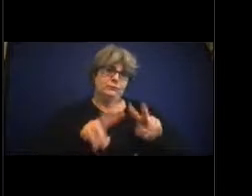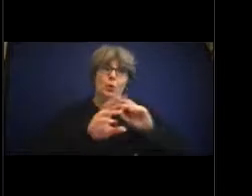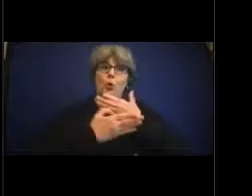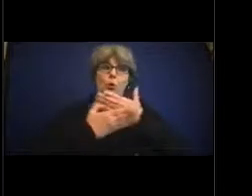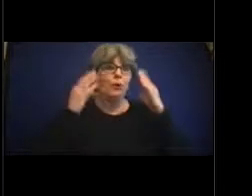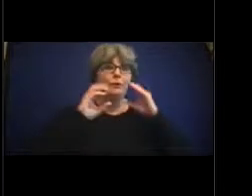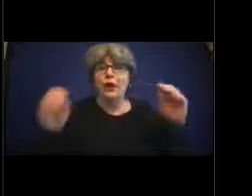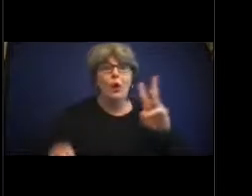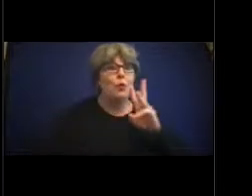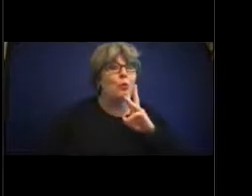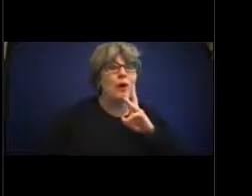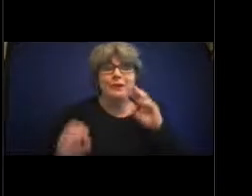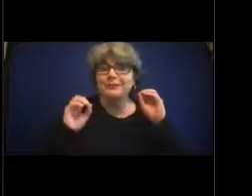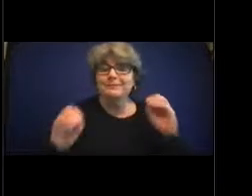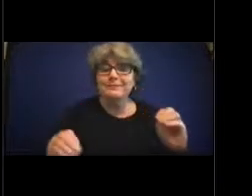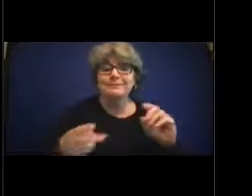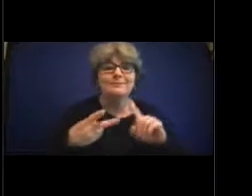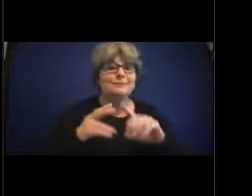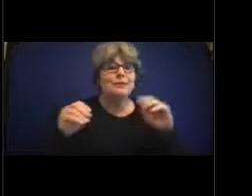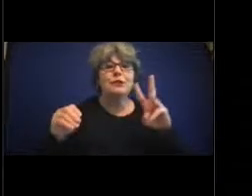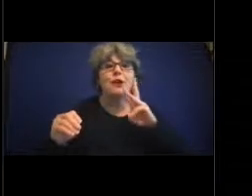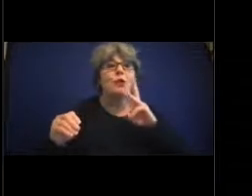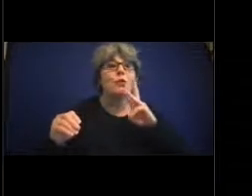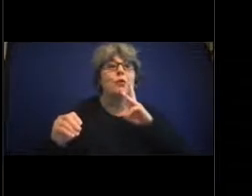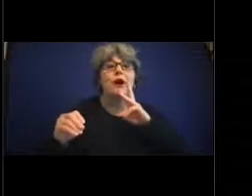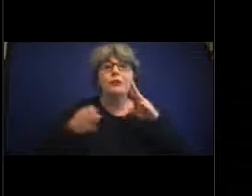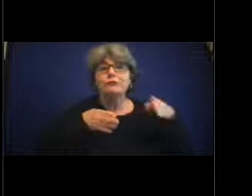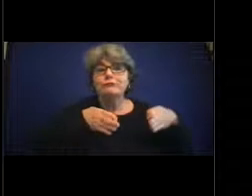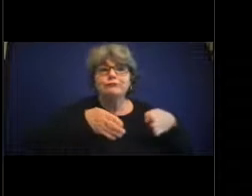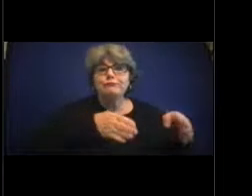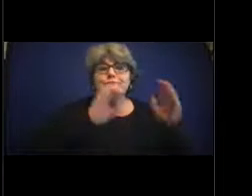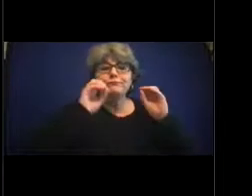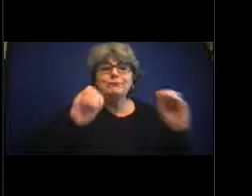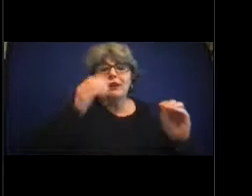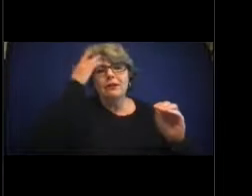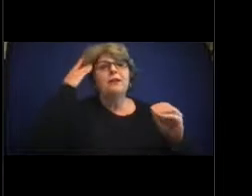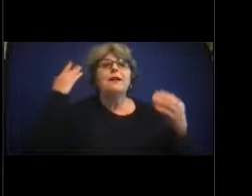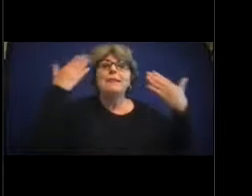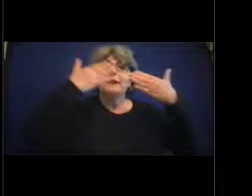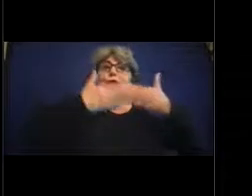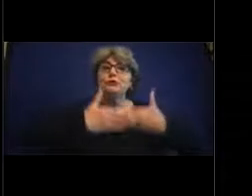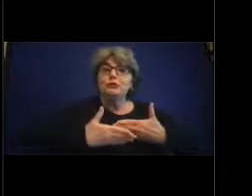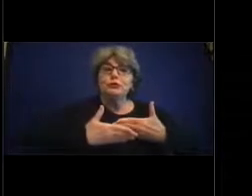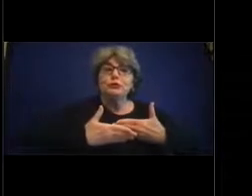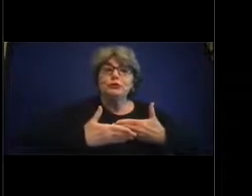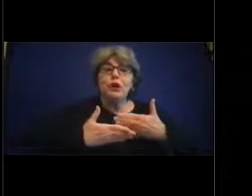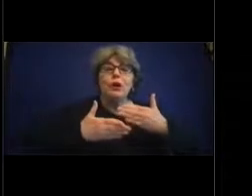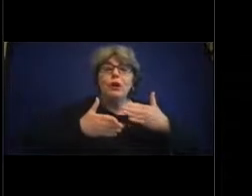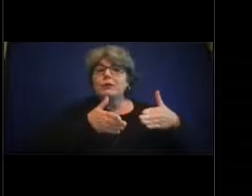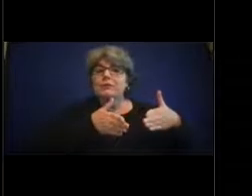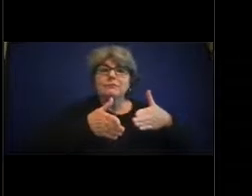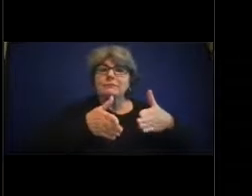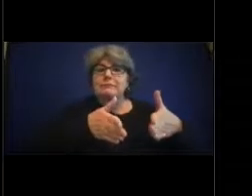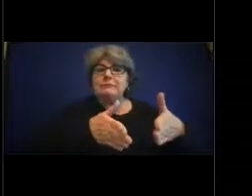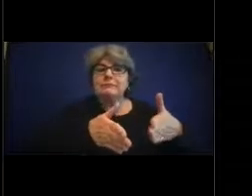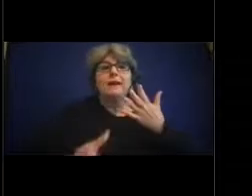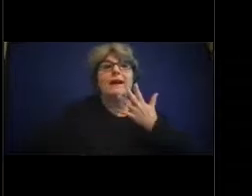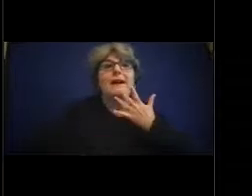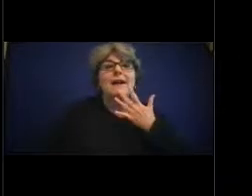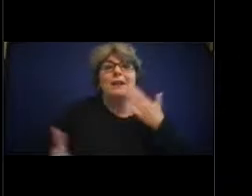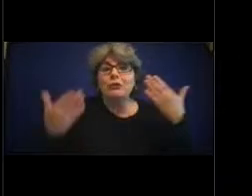in it, right? There's no water in the stream bed. And this the dark streak there kind of in the middle, that indicates